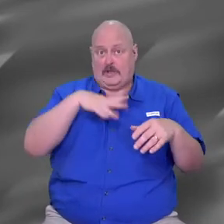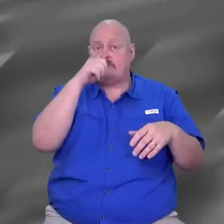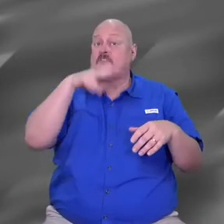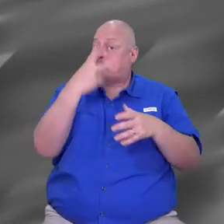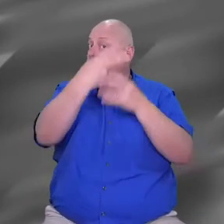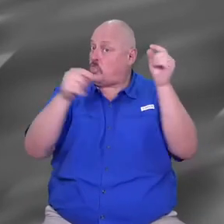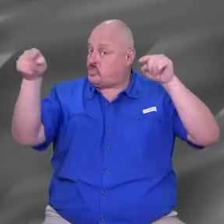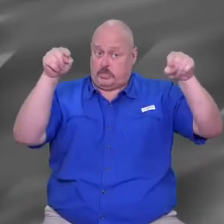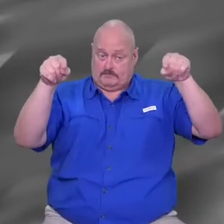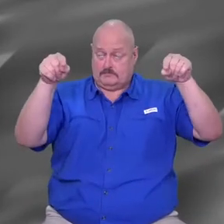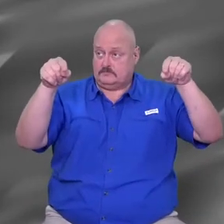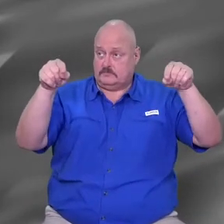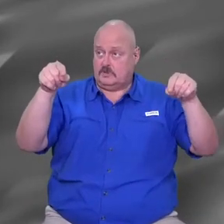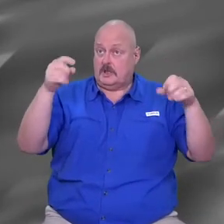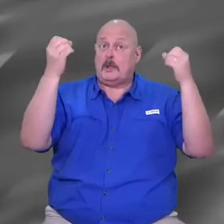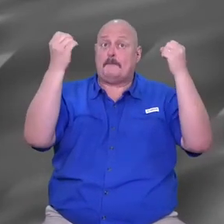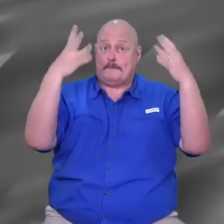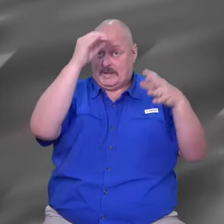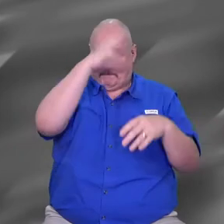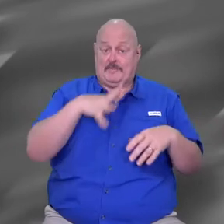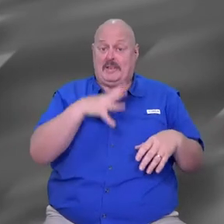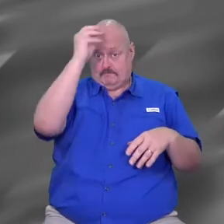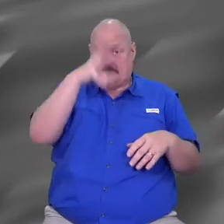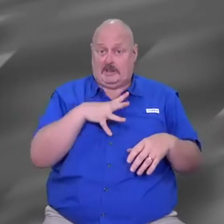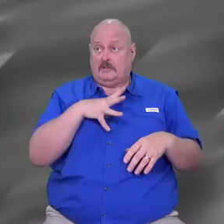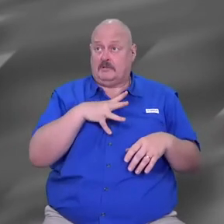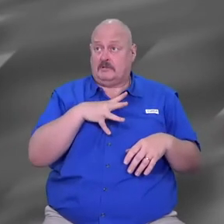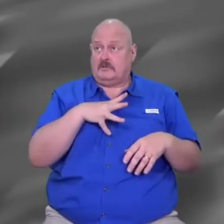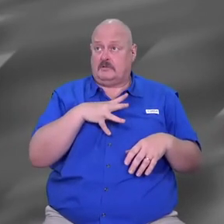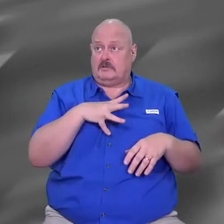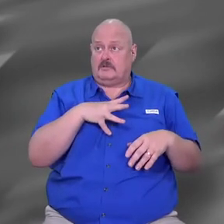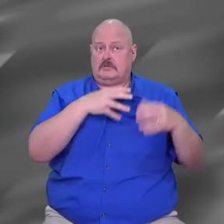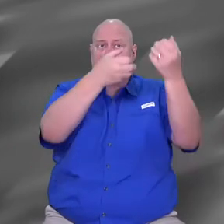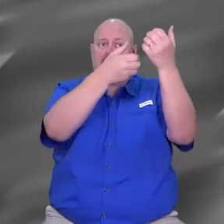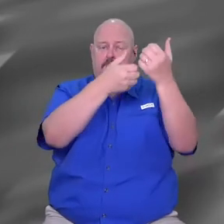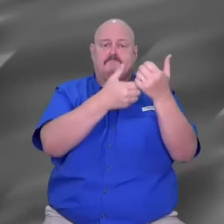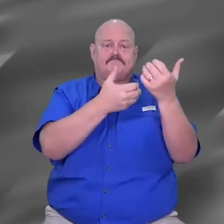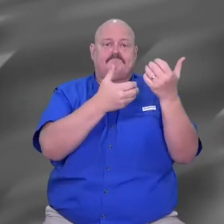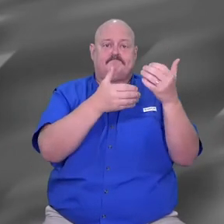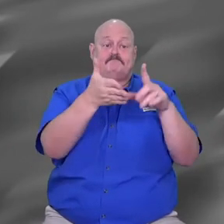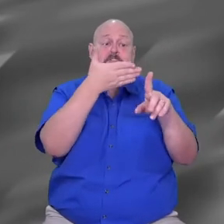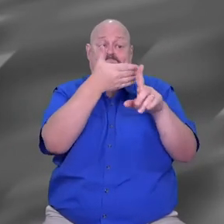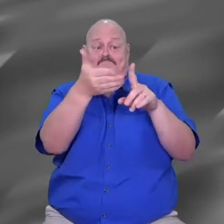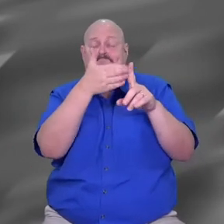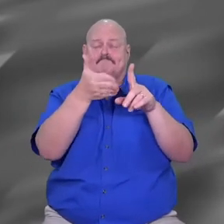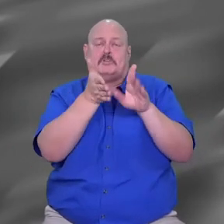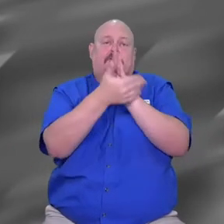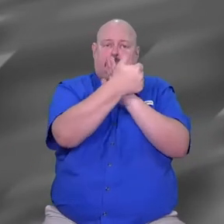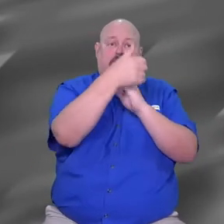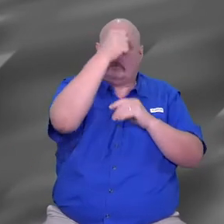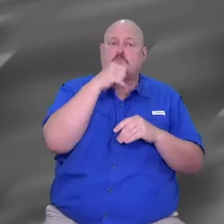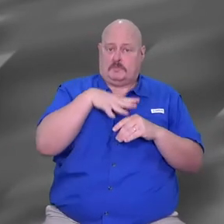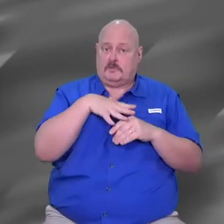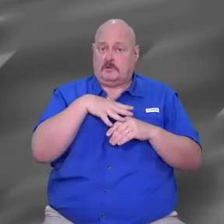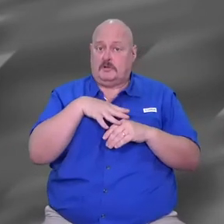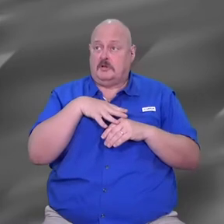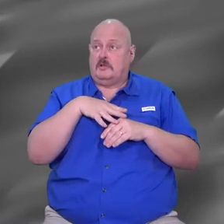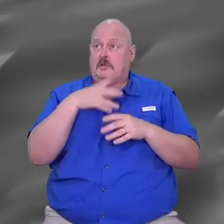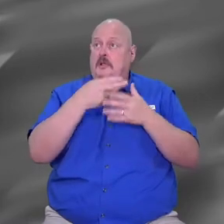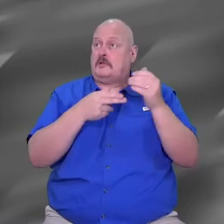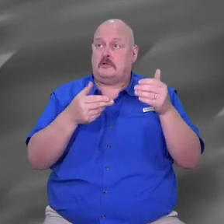equation. There are many a men who have drugged women to the chambers of hell. There are many women who have drugged men to the chambers of hell, but